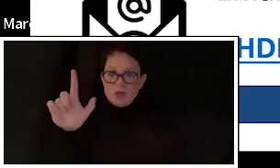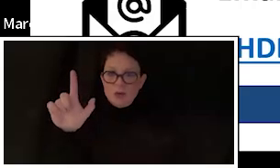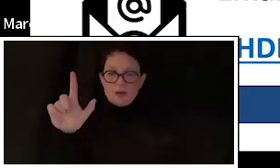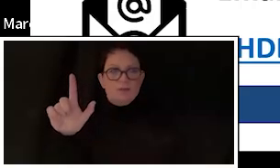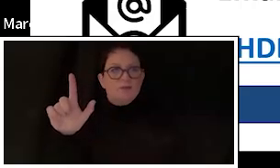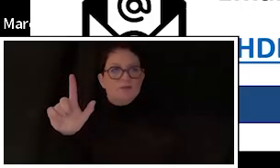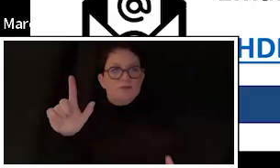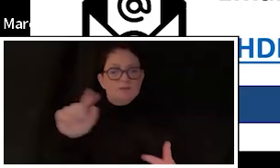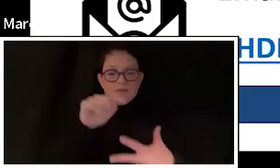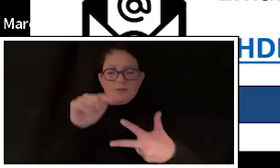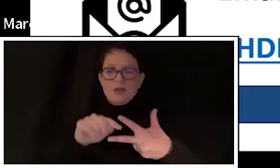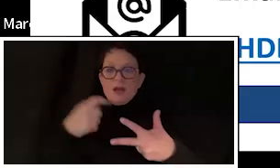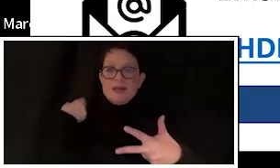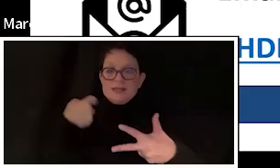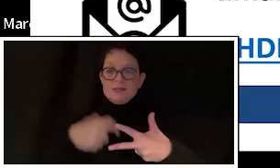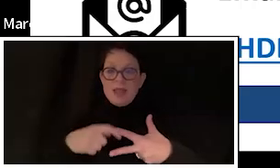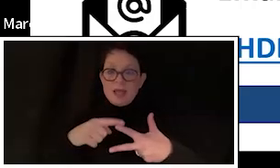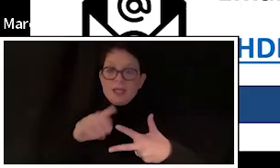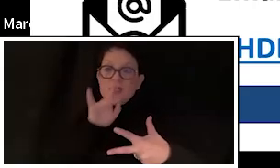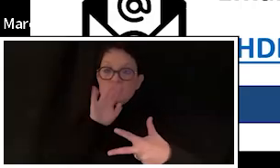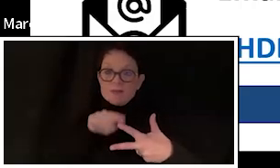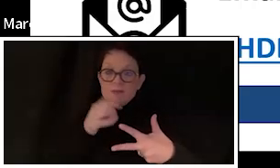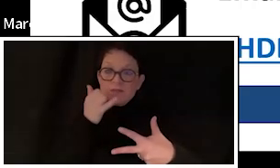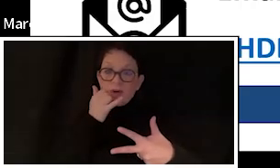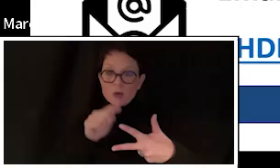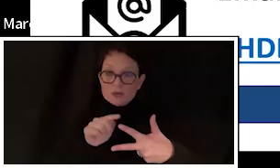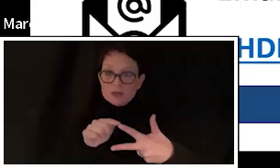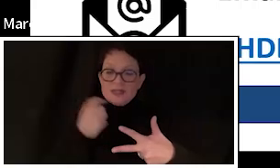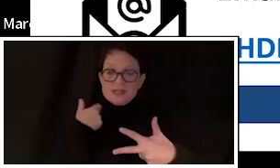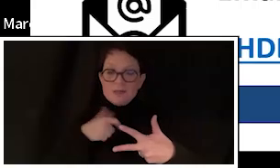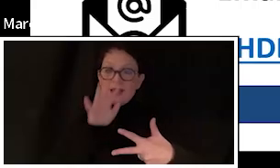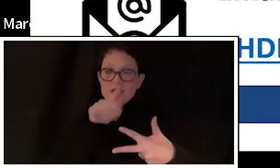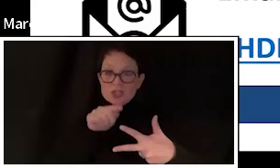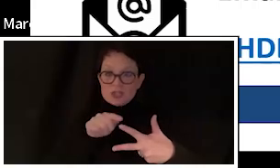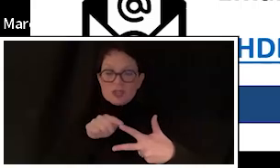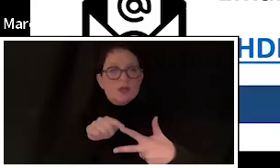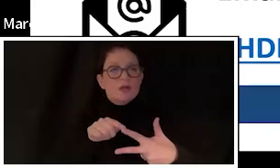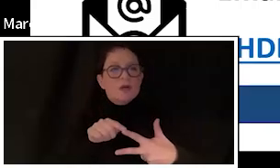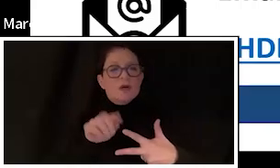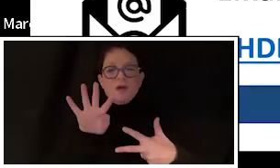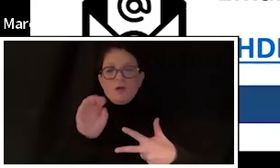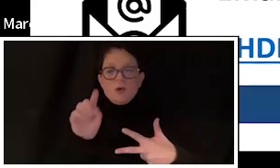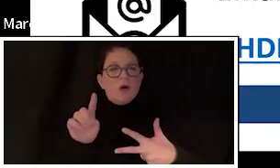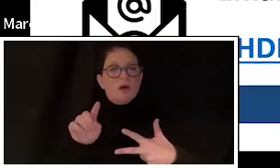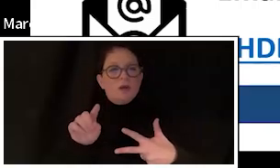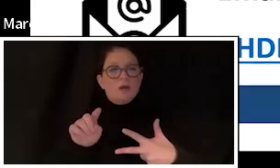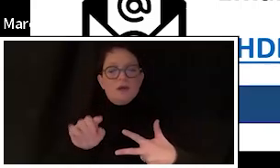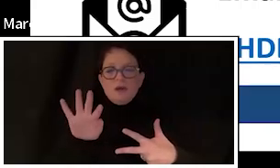401-462-3421. We have our Spanish-speaking phone line, which is